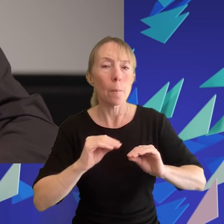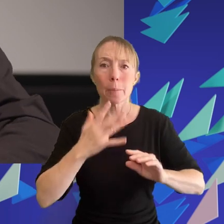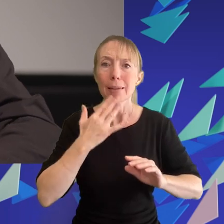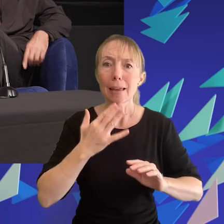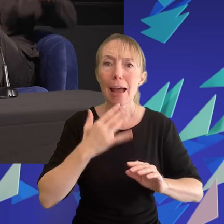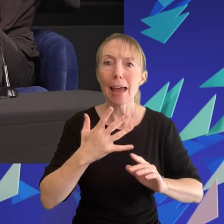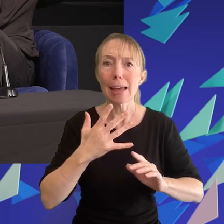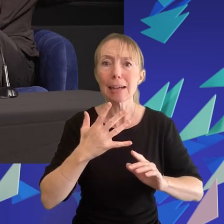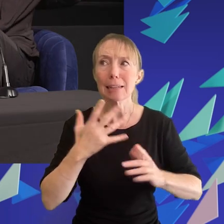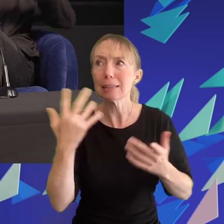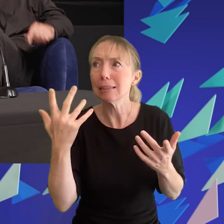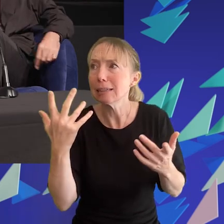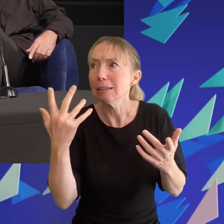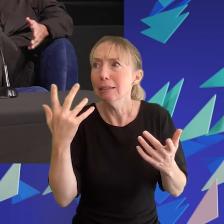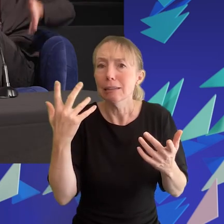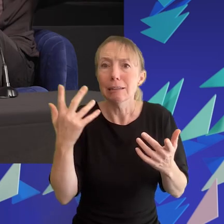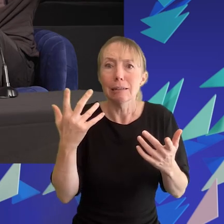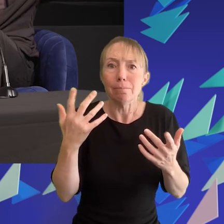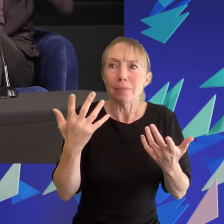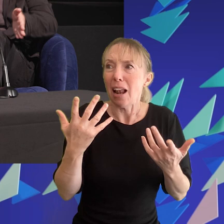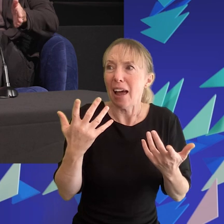improvisation, existential crisis. No,